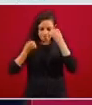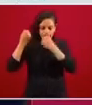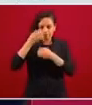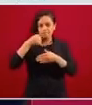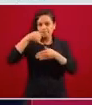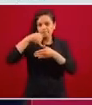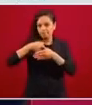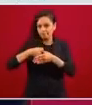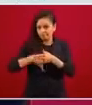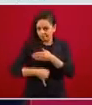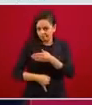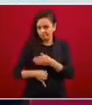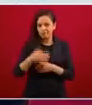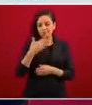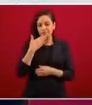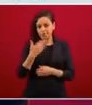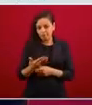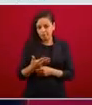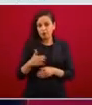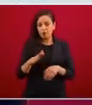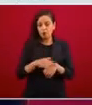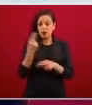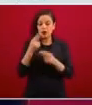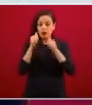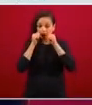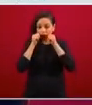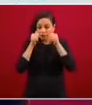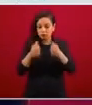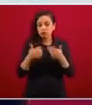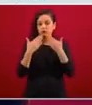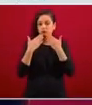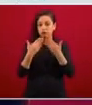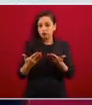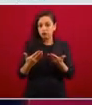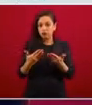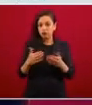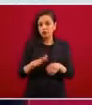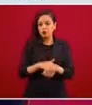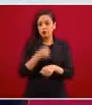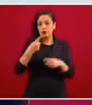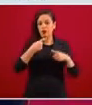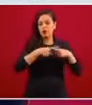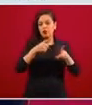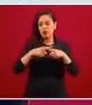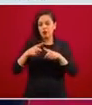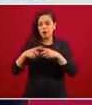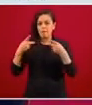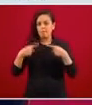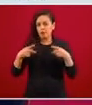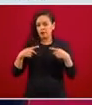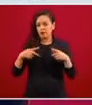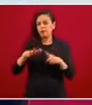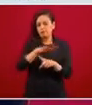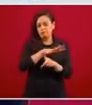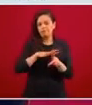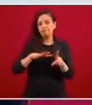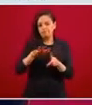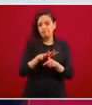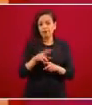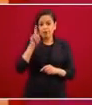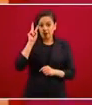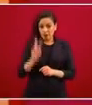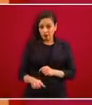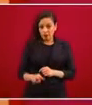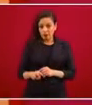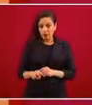Here we have another map. It is important to pay attention to the interpretation and analyze this